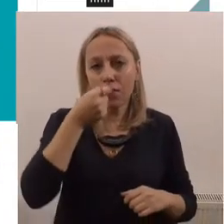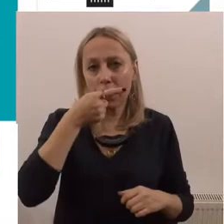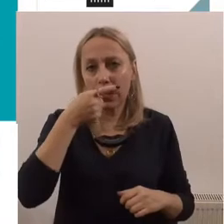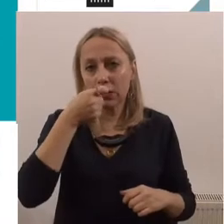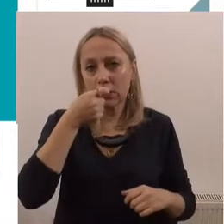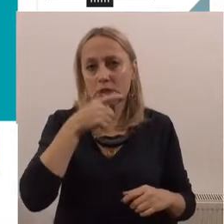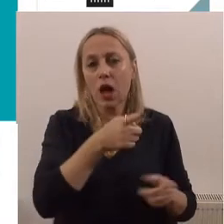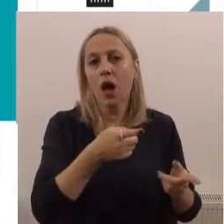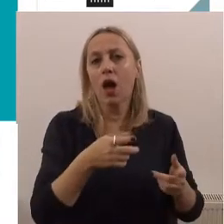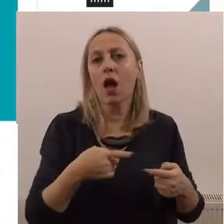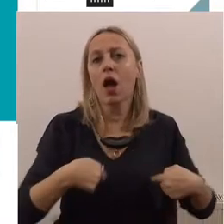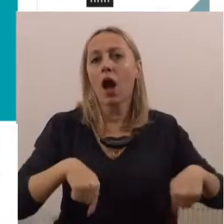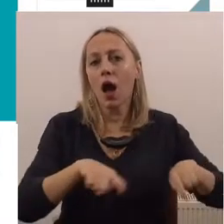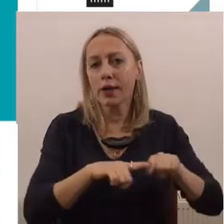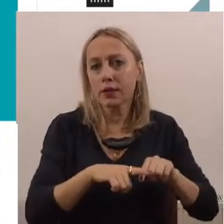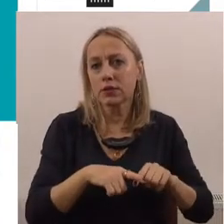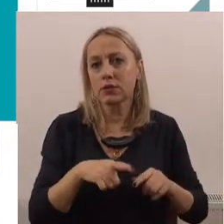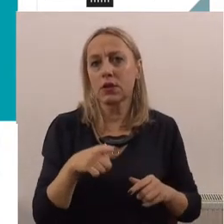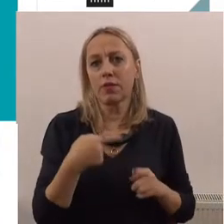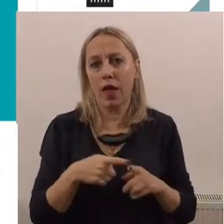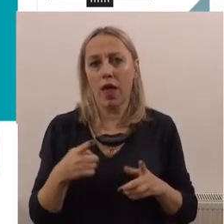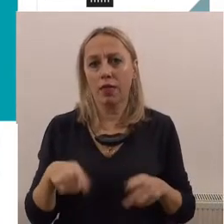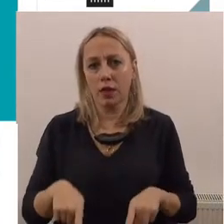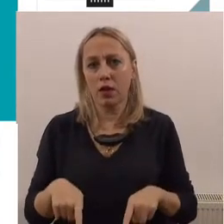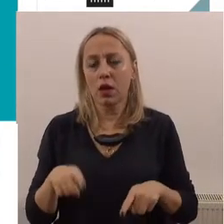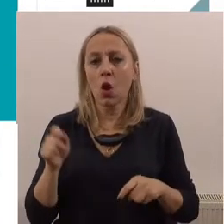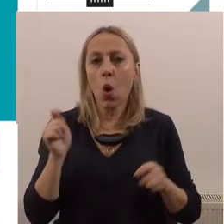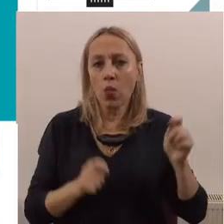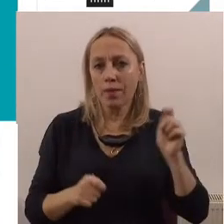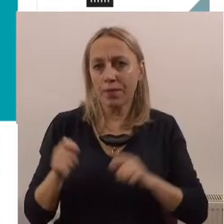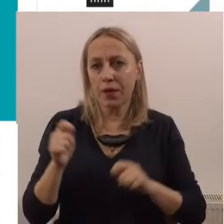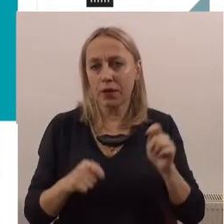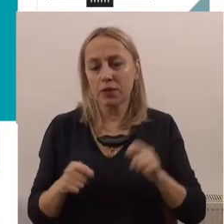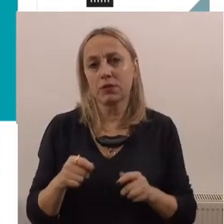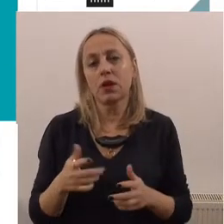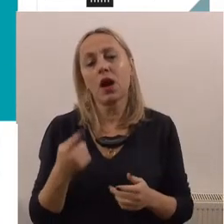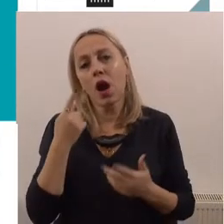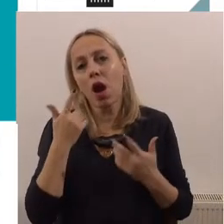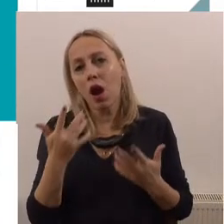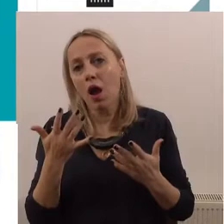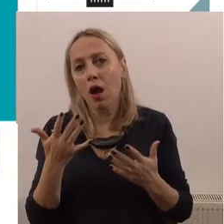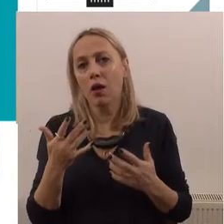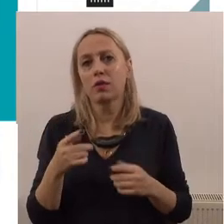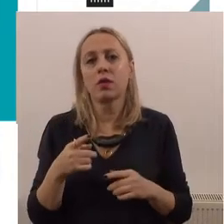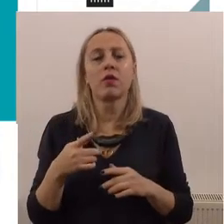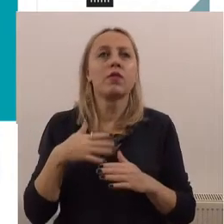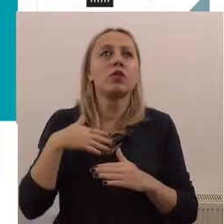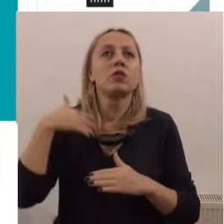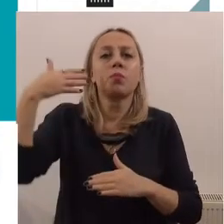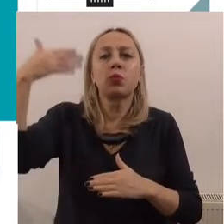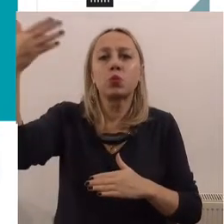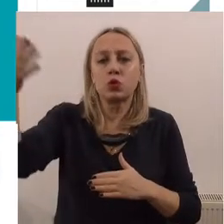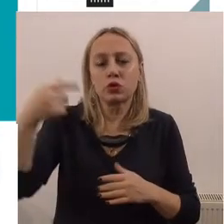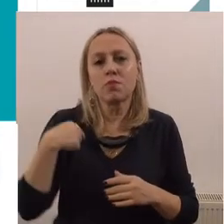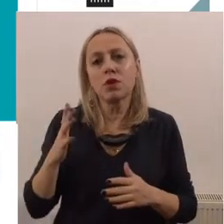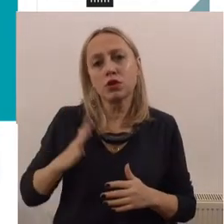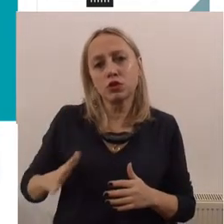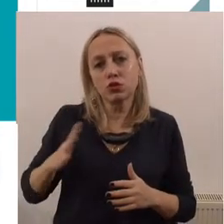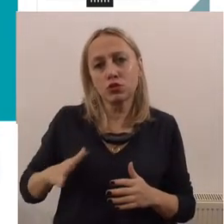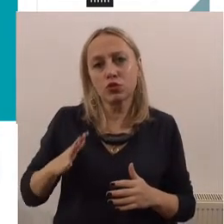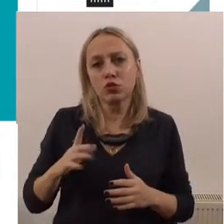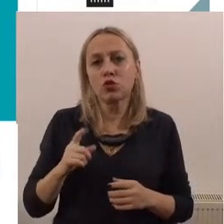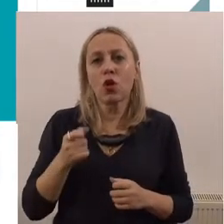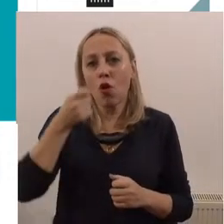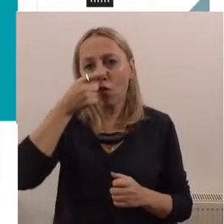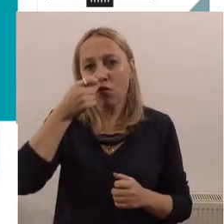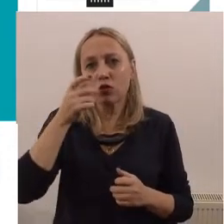Art Residence, which is currently one of the co-hosts of our conference. In the long run,